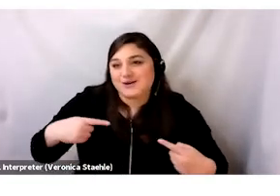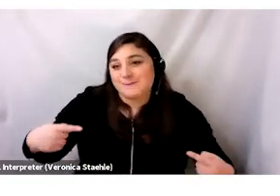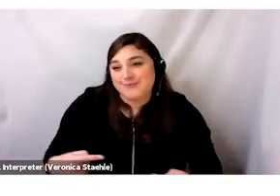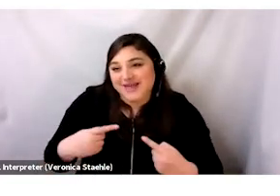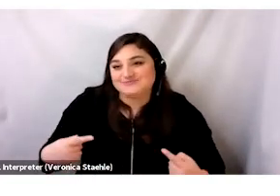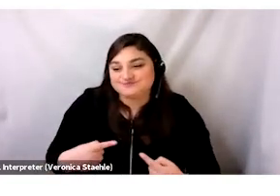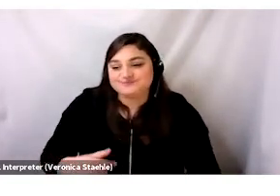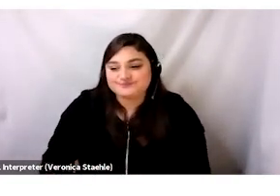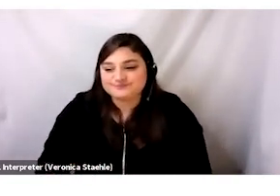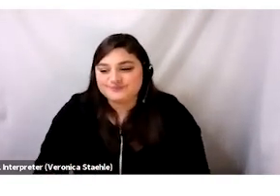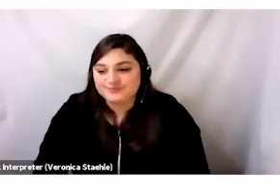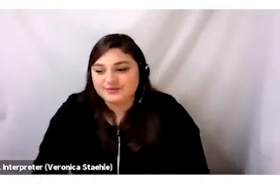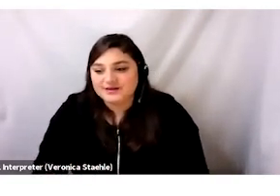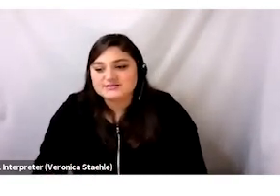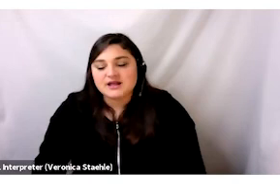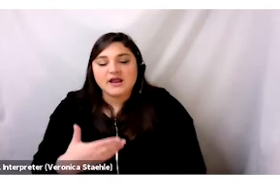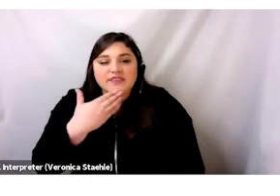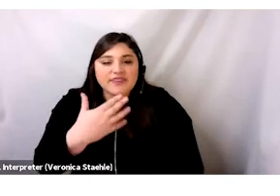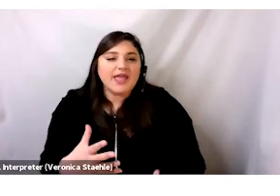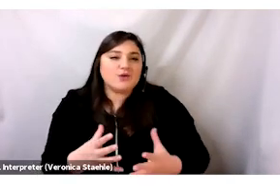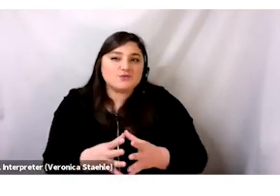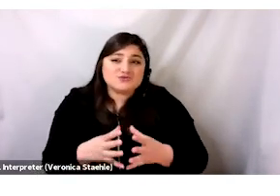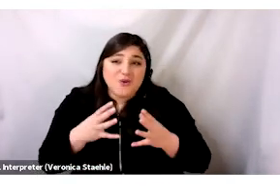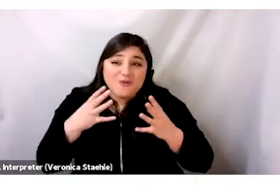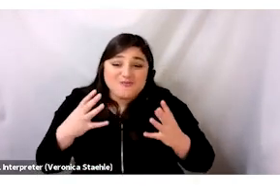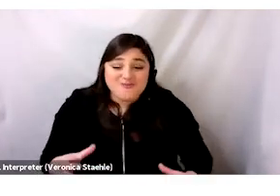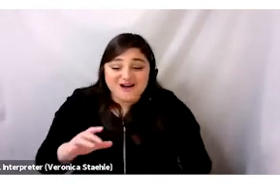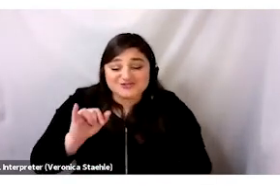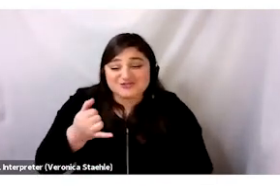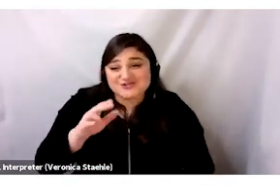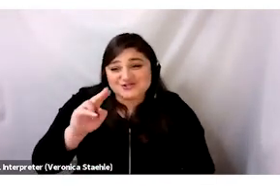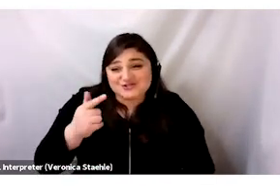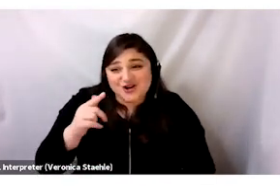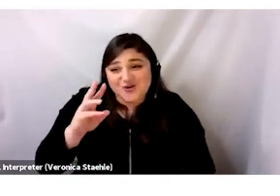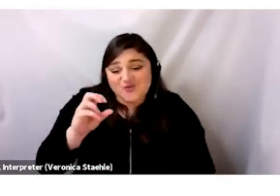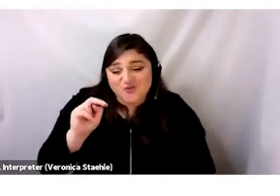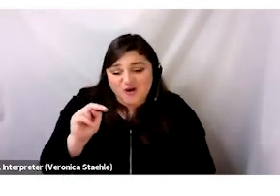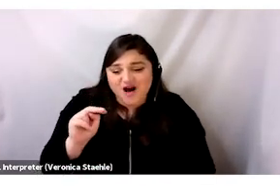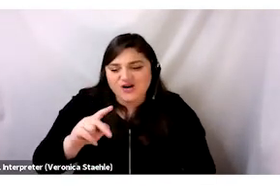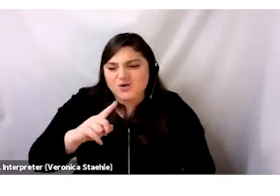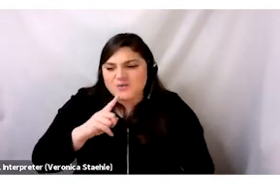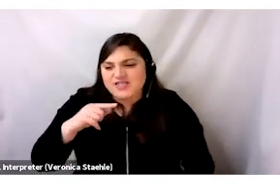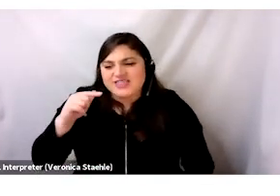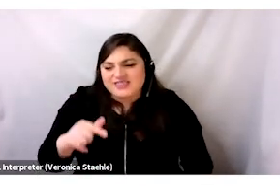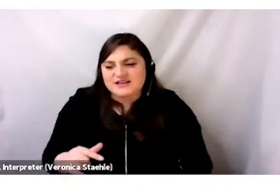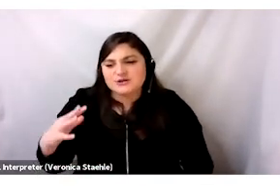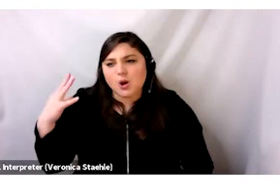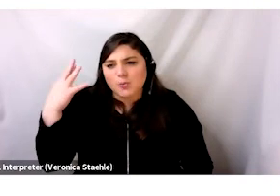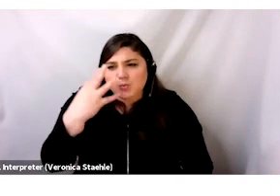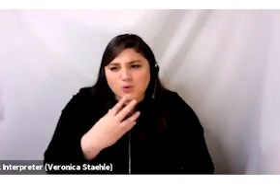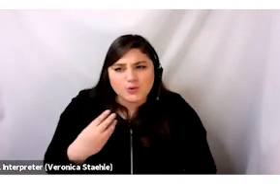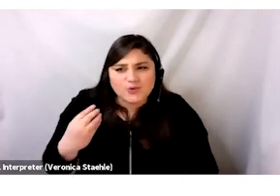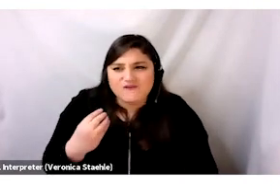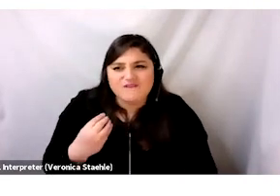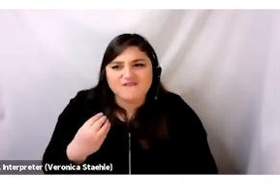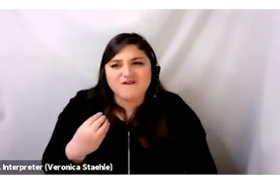so, so, so much, Jungwon, for such a beautiful and grounding class and for answering